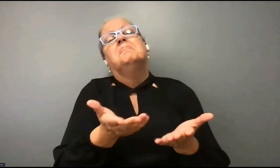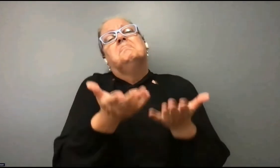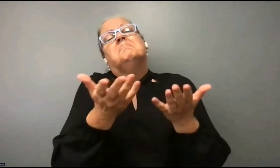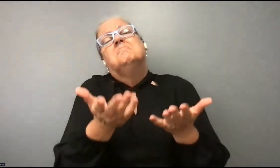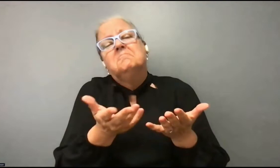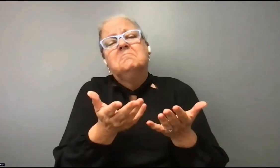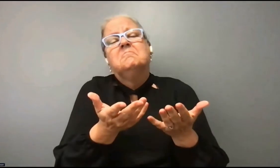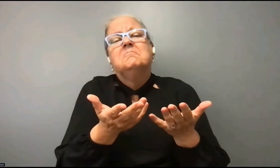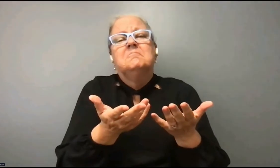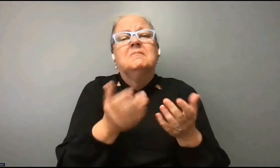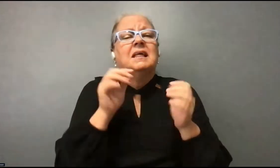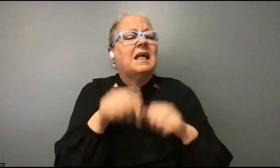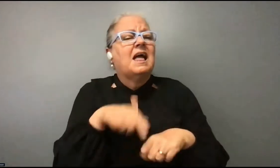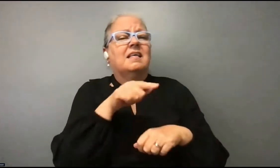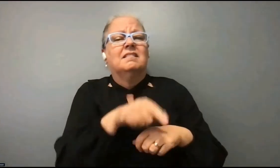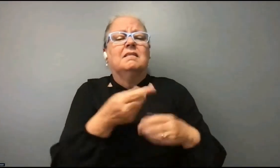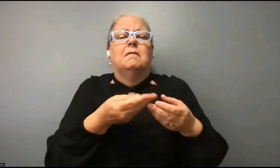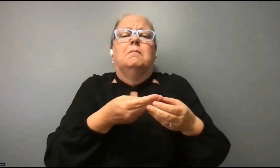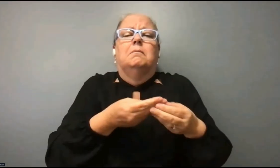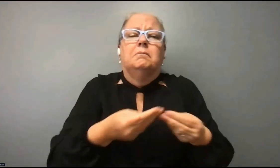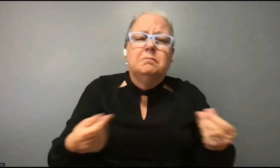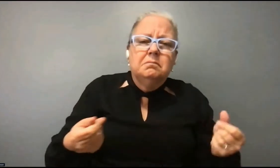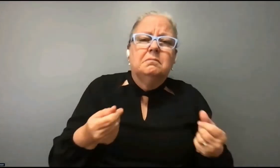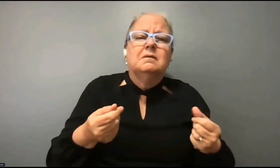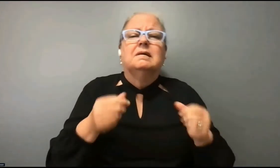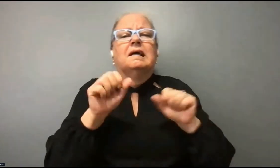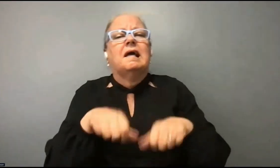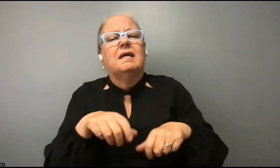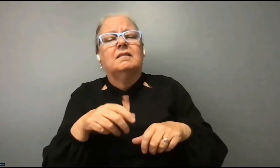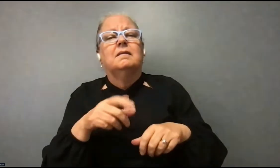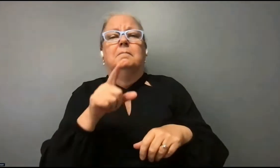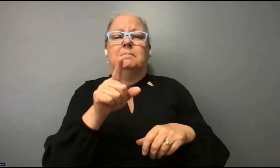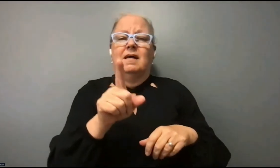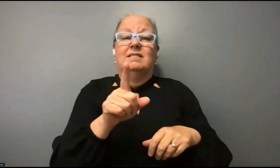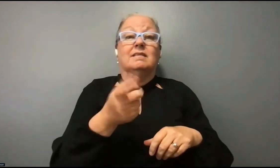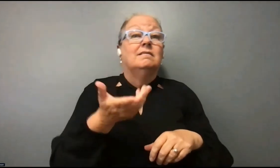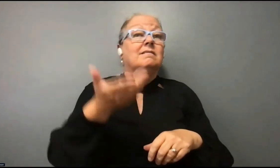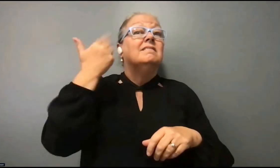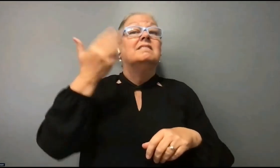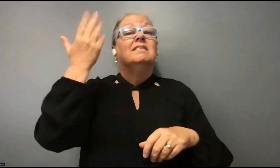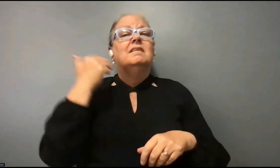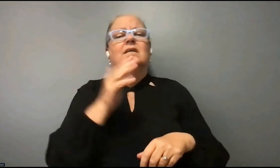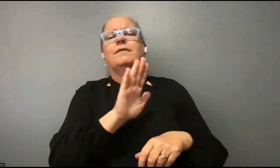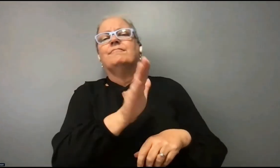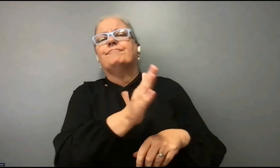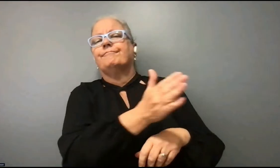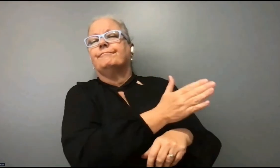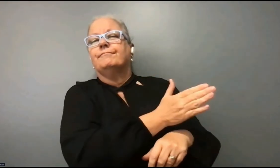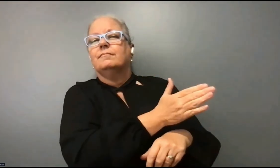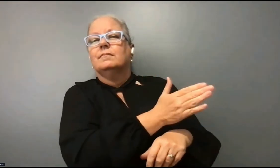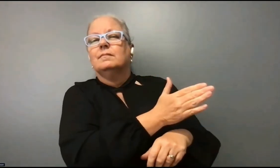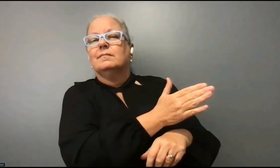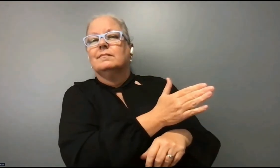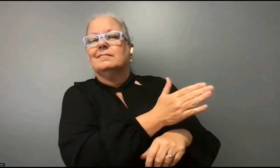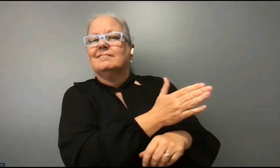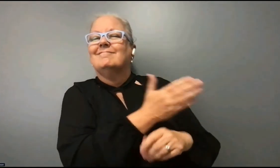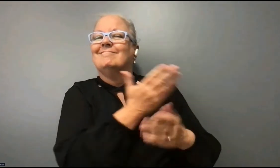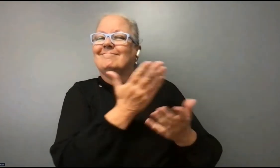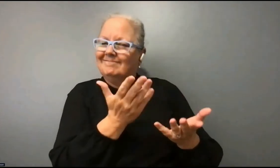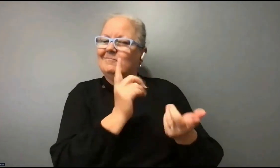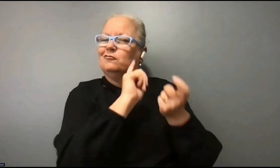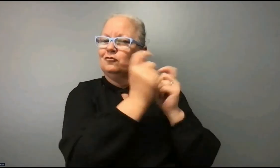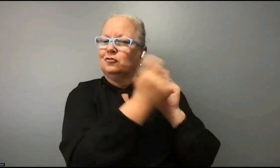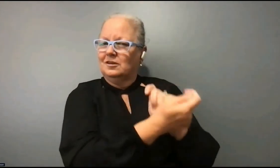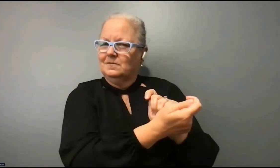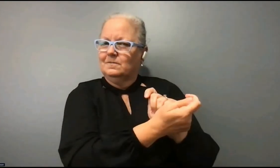resolve, but we didn't have them in the past at all. So